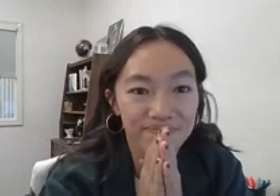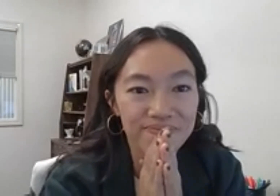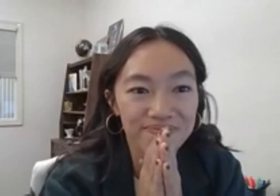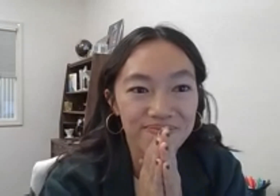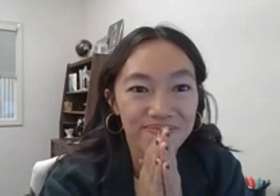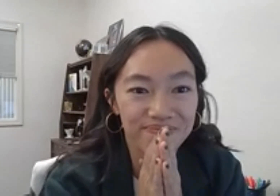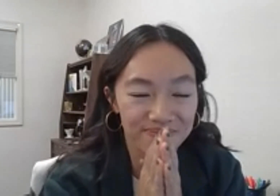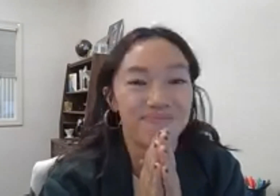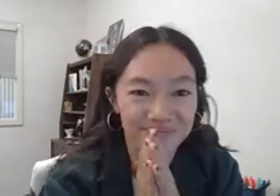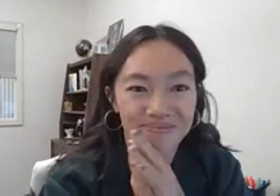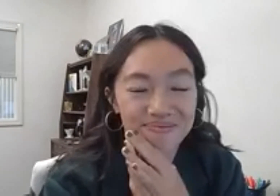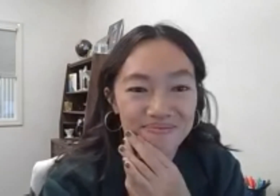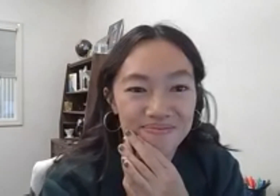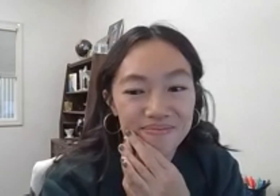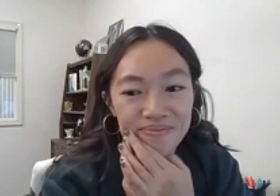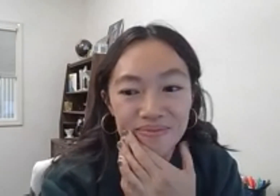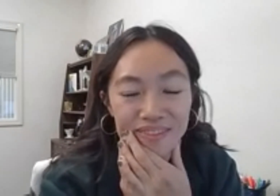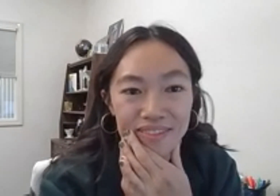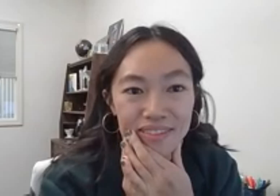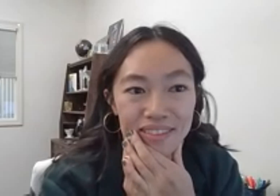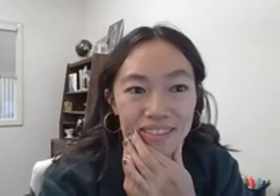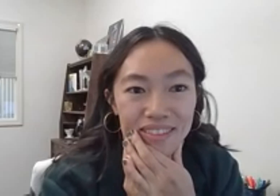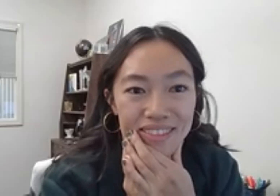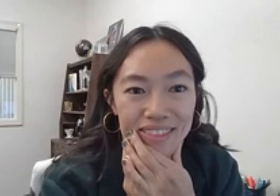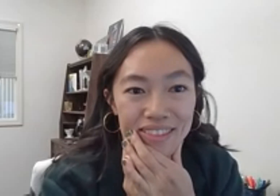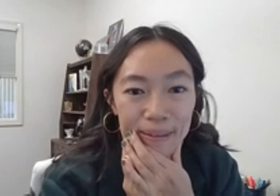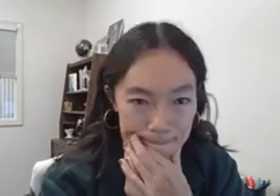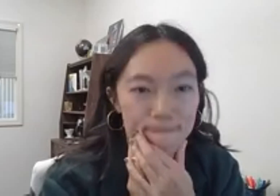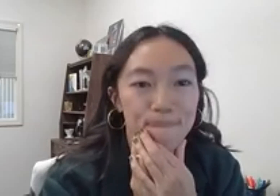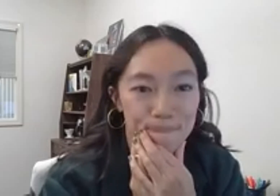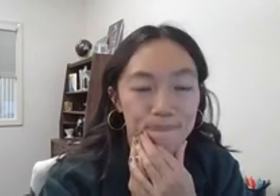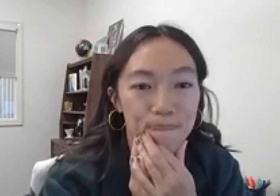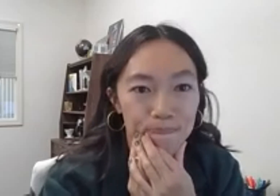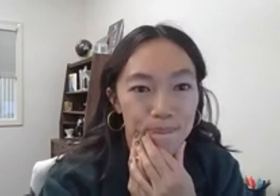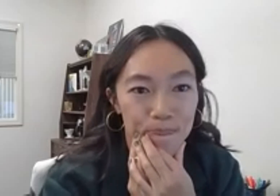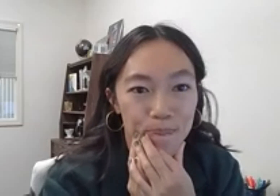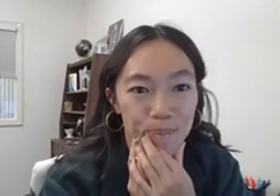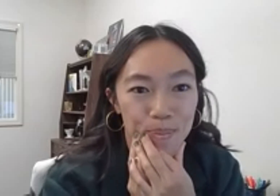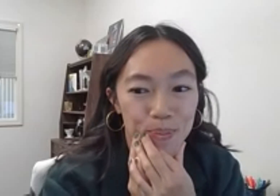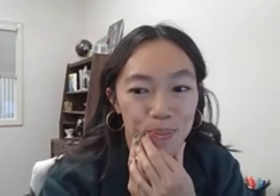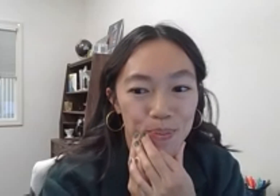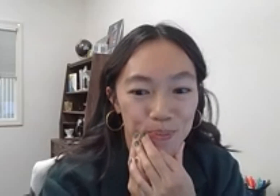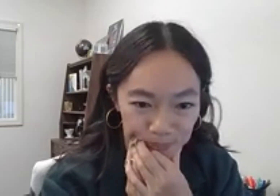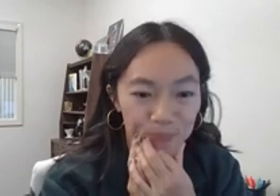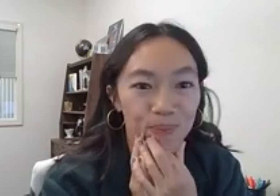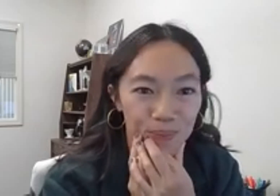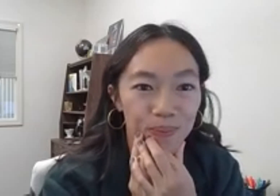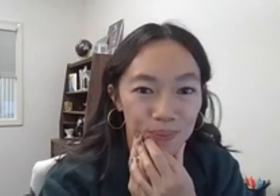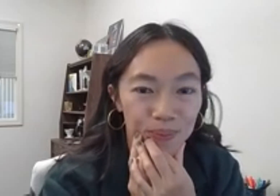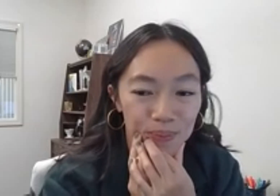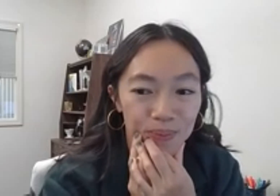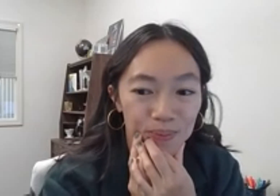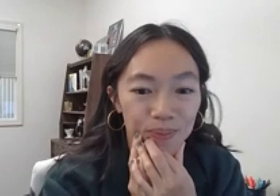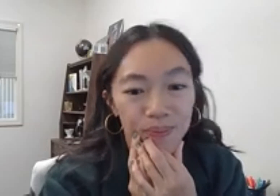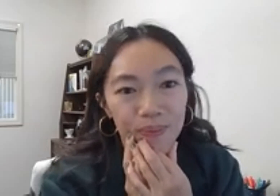some encouragement, you know what I mean? But the same way, I just don't like, okay, what do we do? Okay, I know I come to the meeting every day,